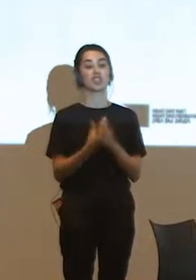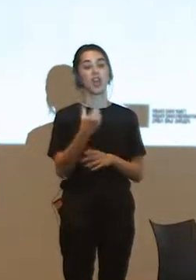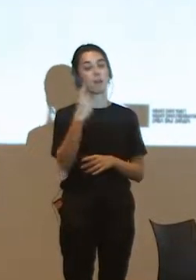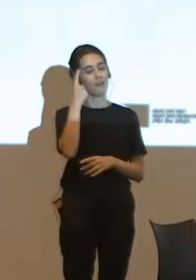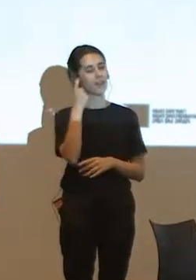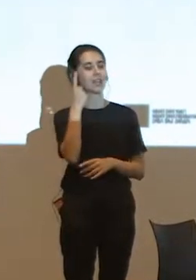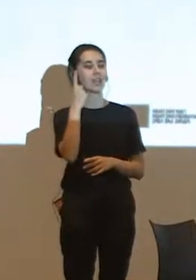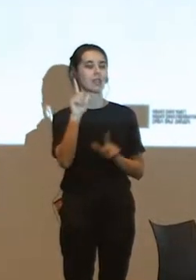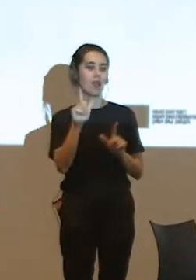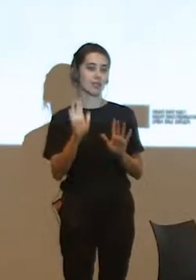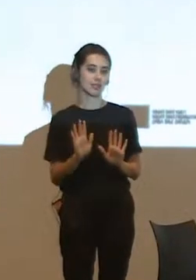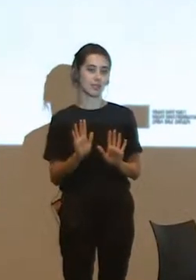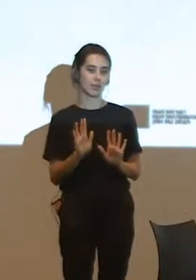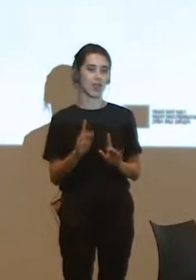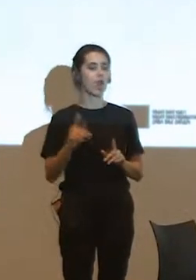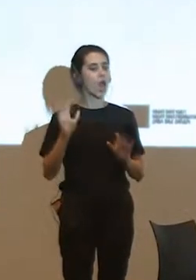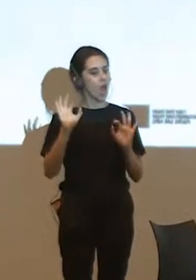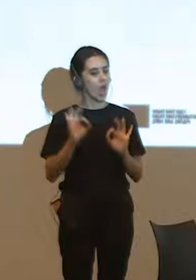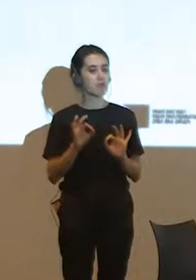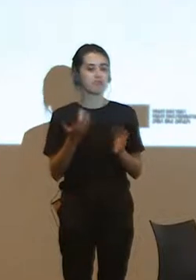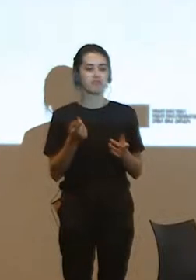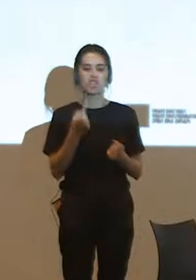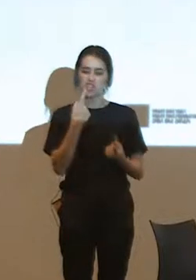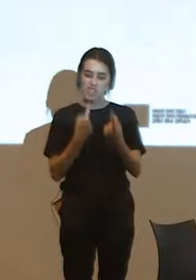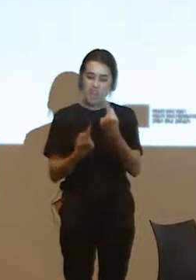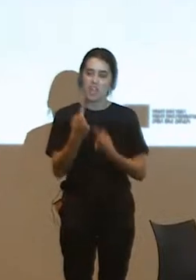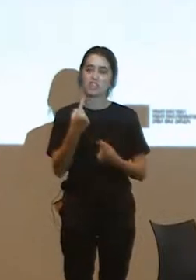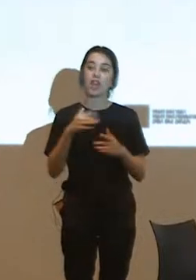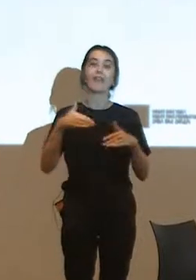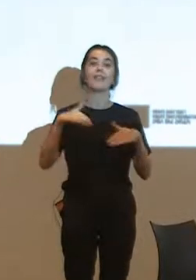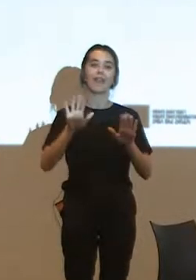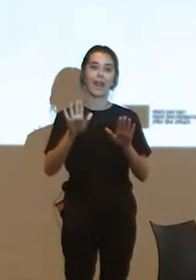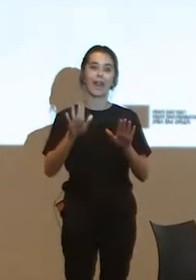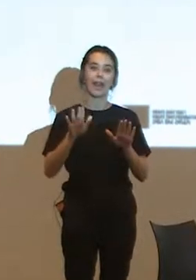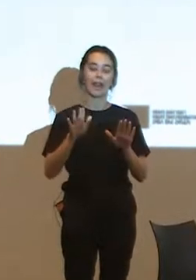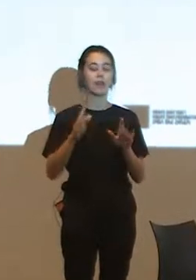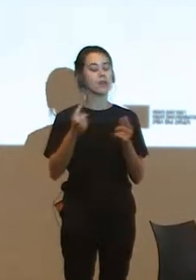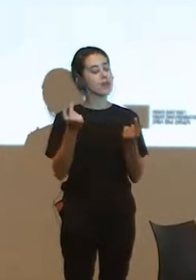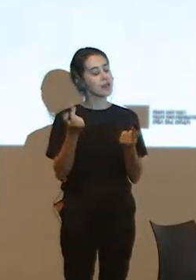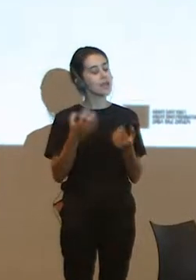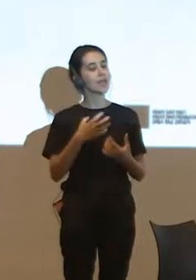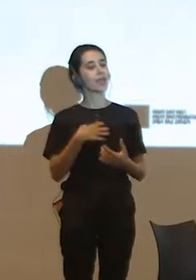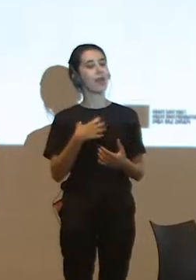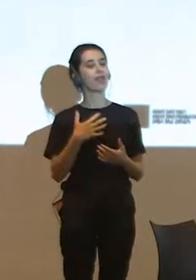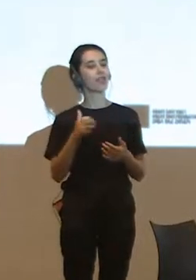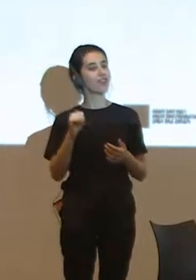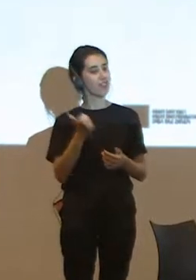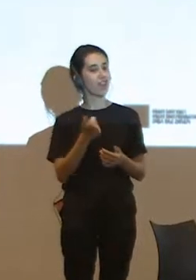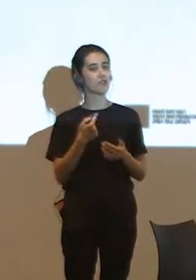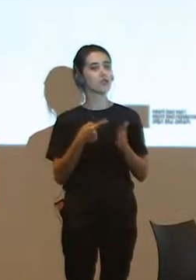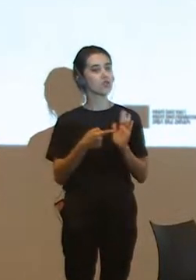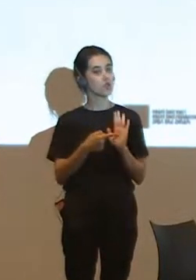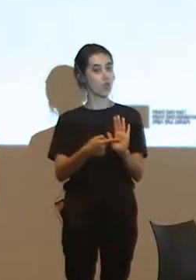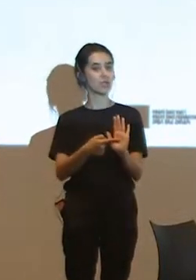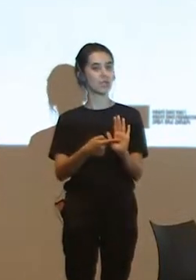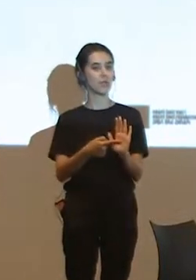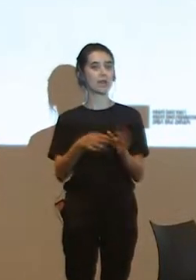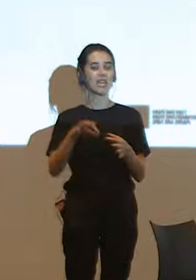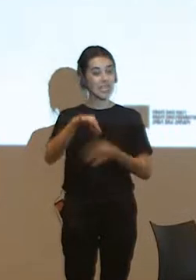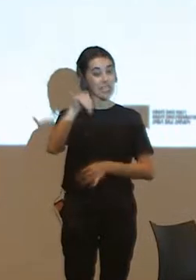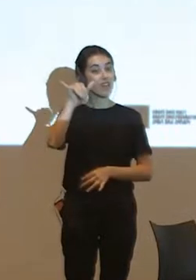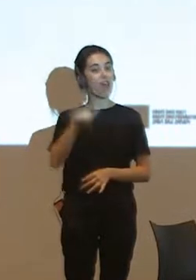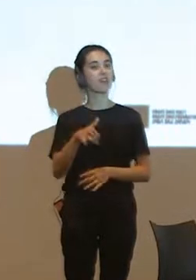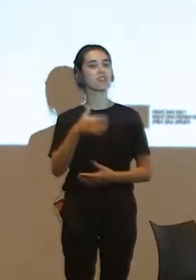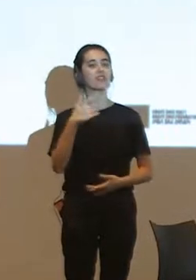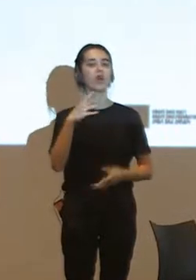become a positive actor and explain our position explain the value of human rights work i think a lot better